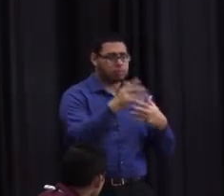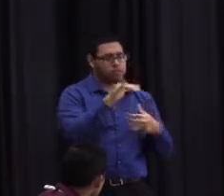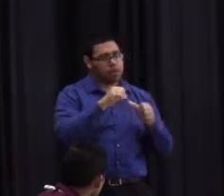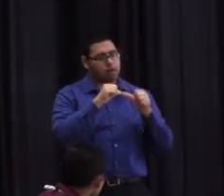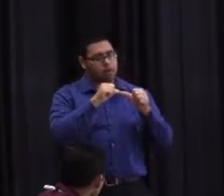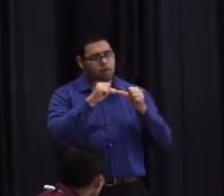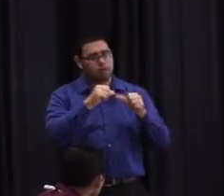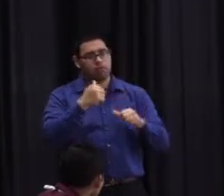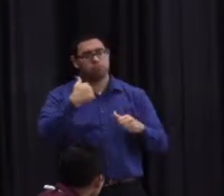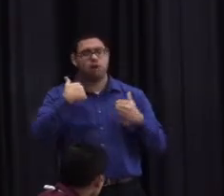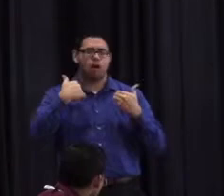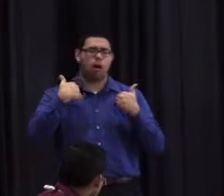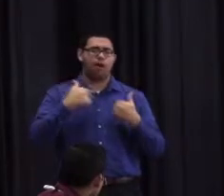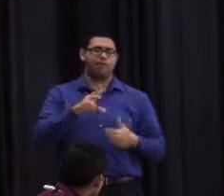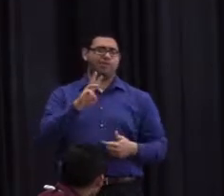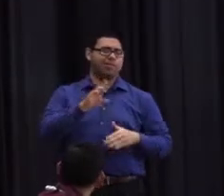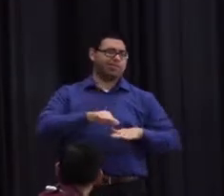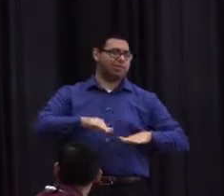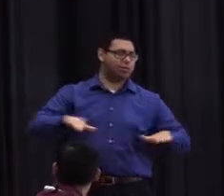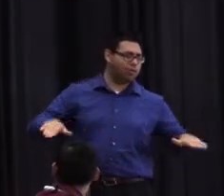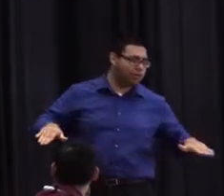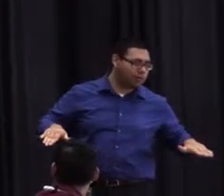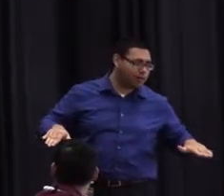out. I have 6 children.